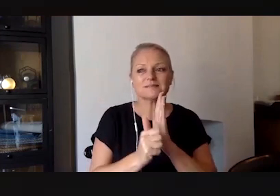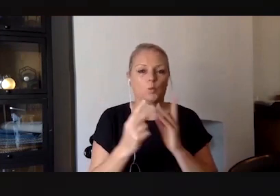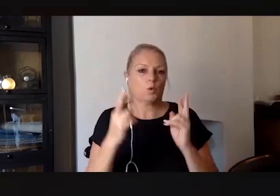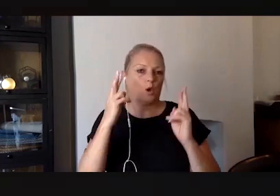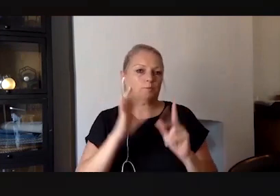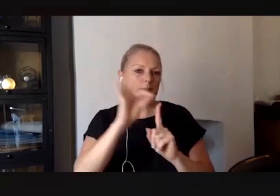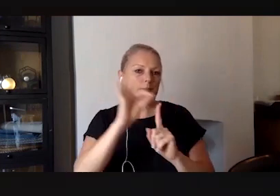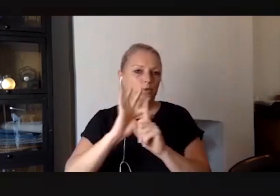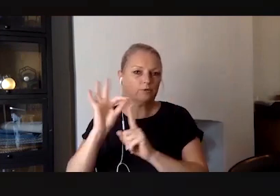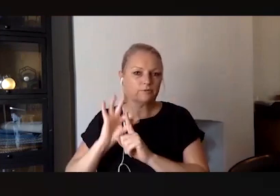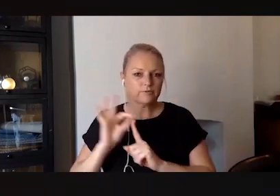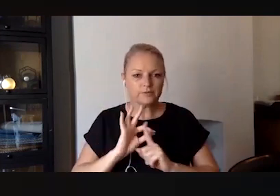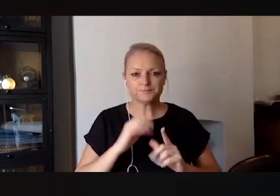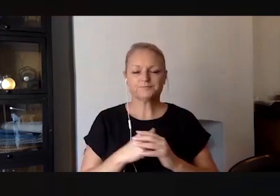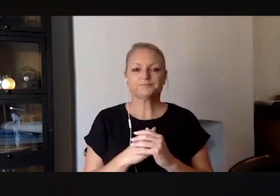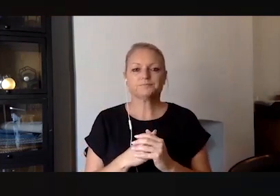others.